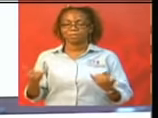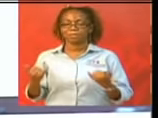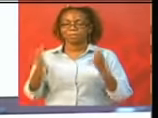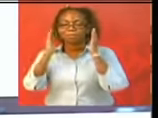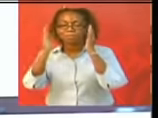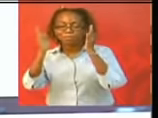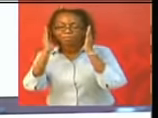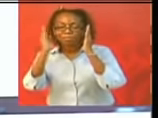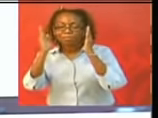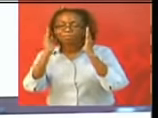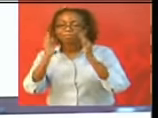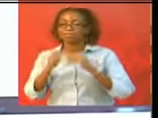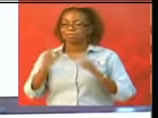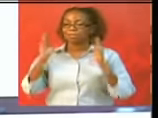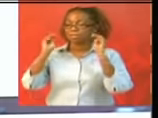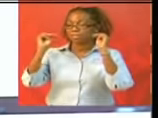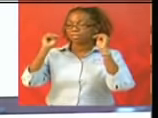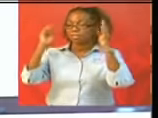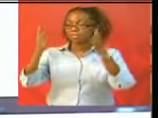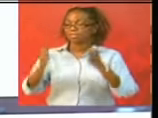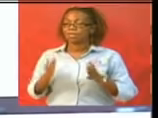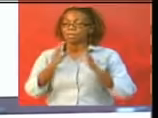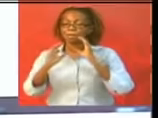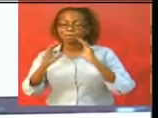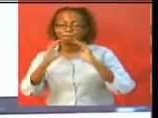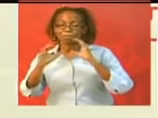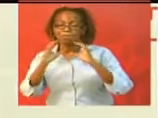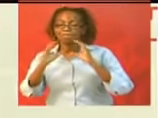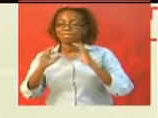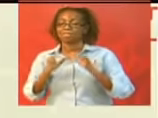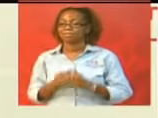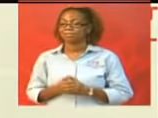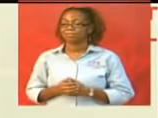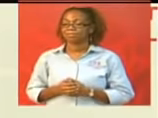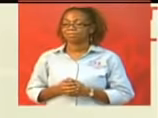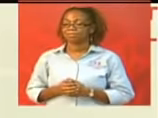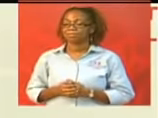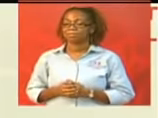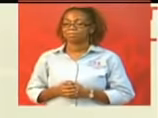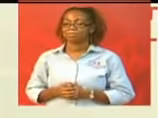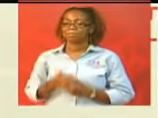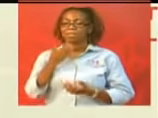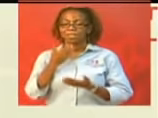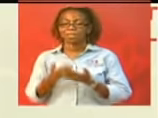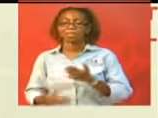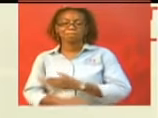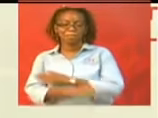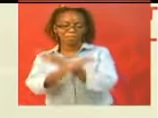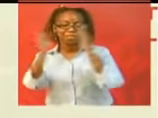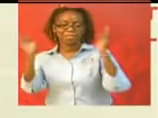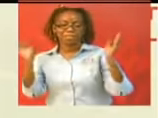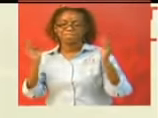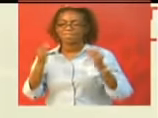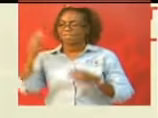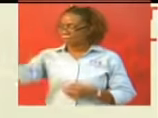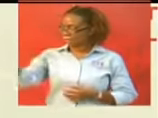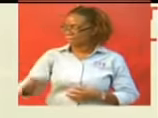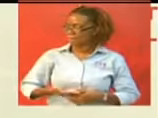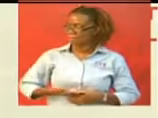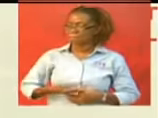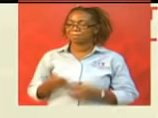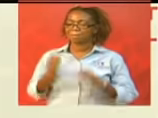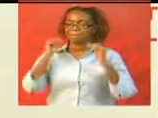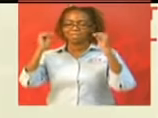to Al Alexander to start this briefing. Good morning and welcome to another Ministry of Health virtual